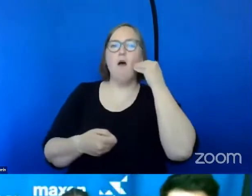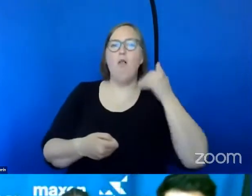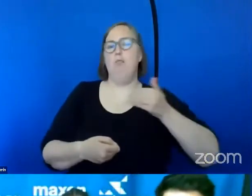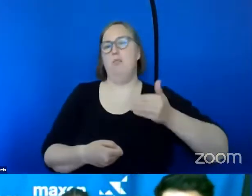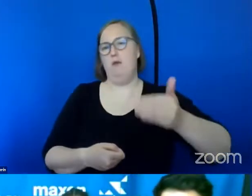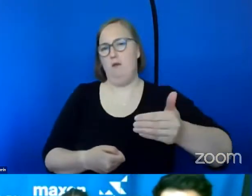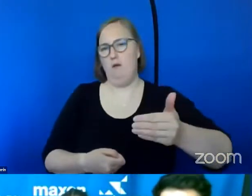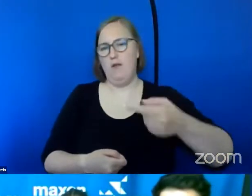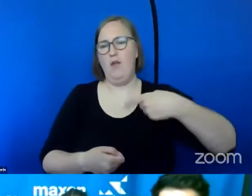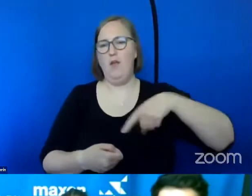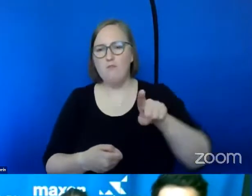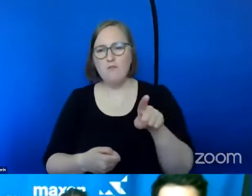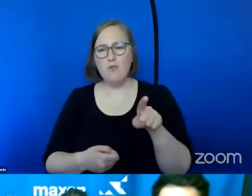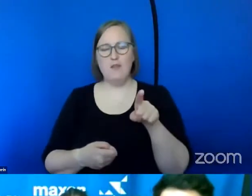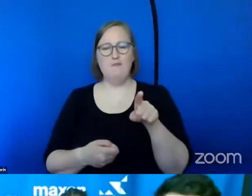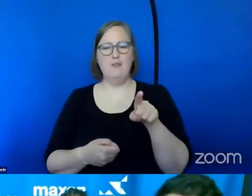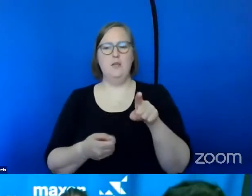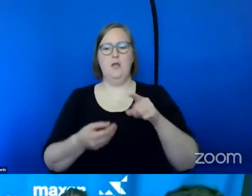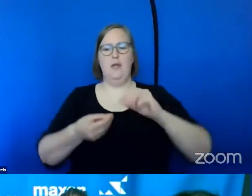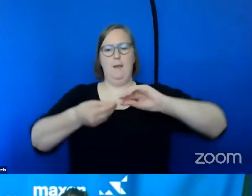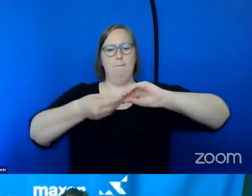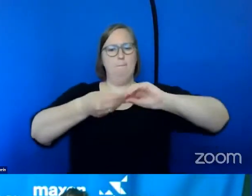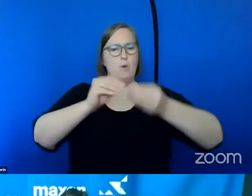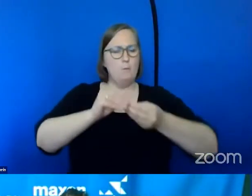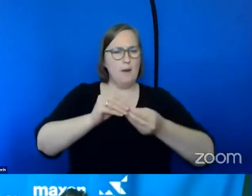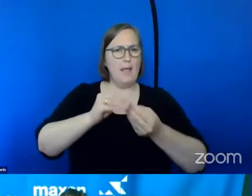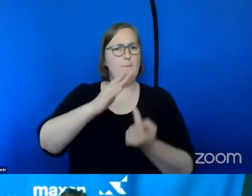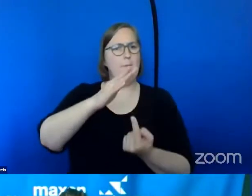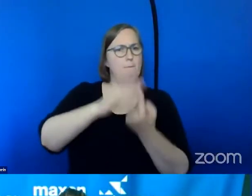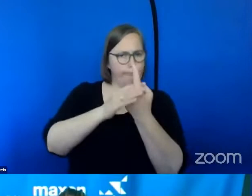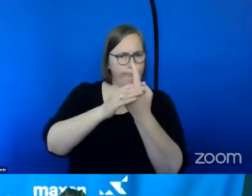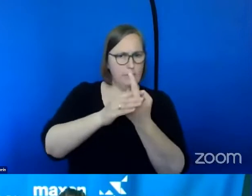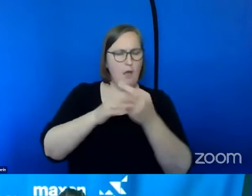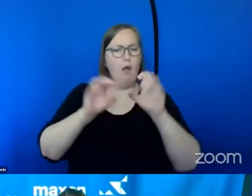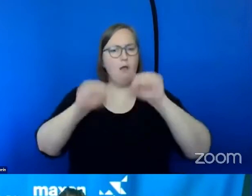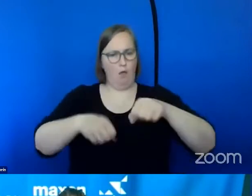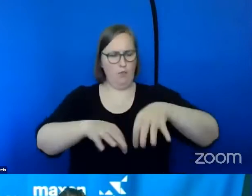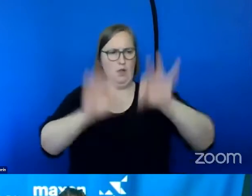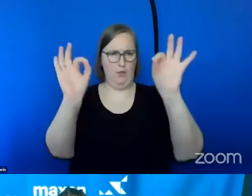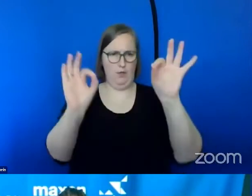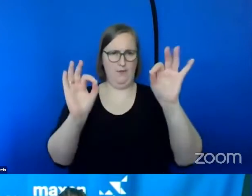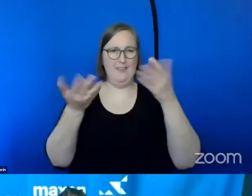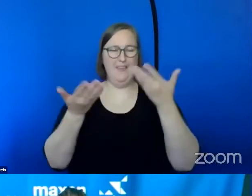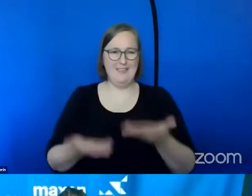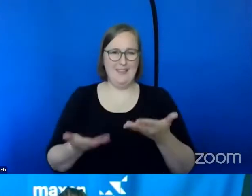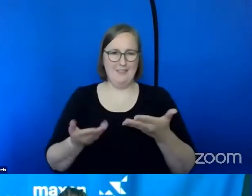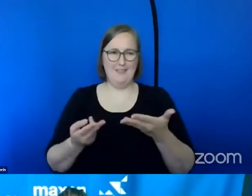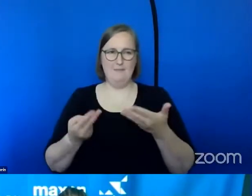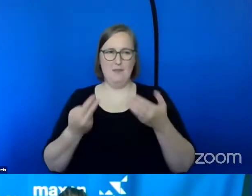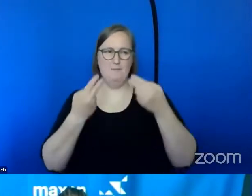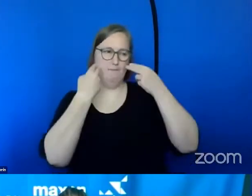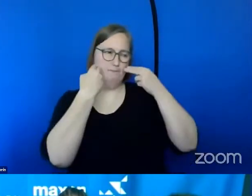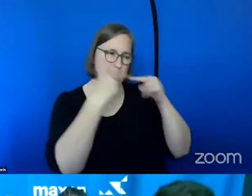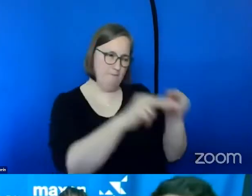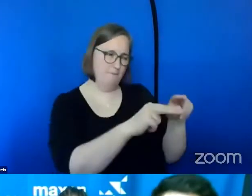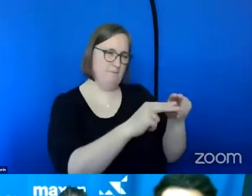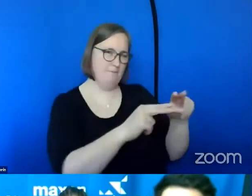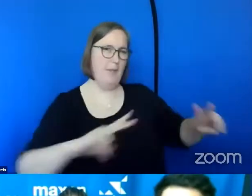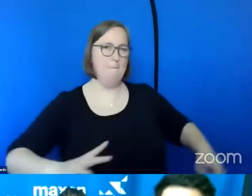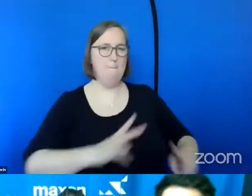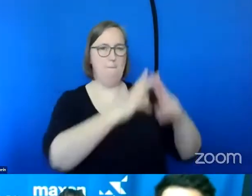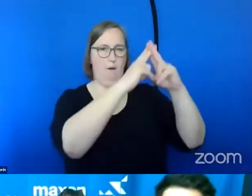with our winning team. Christophe, congratulations. What a spectacular second